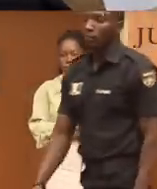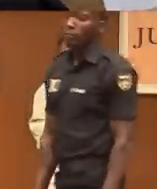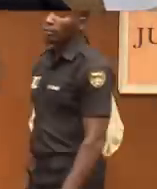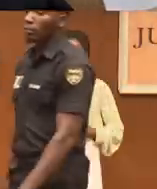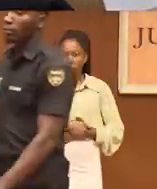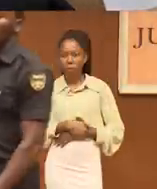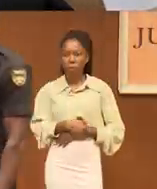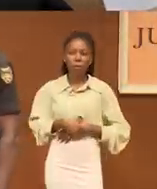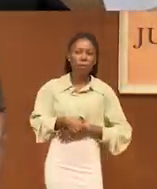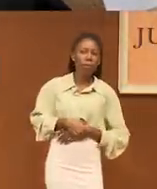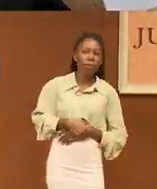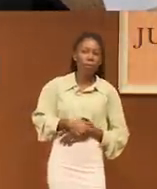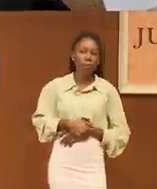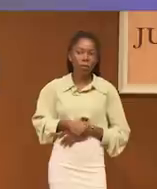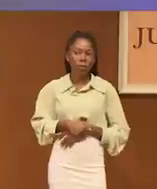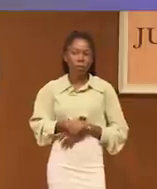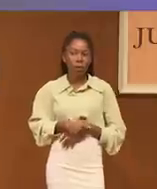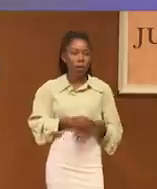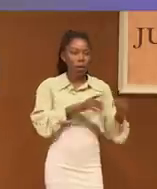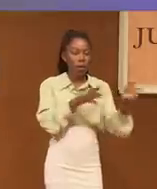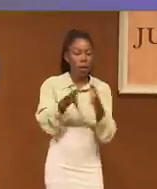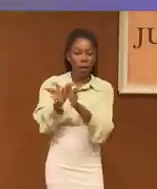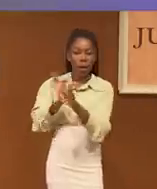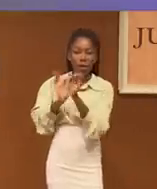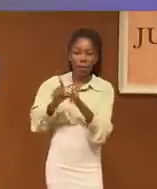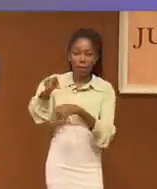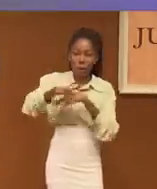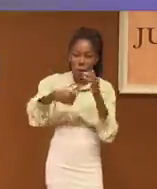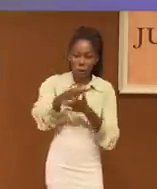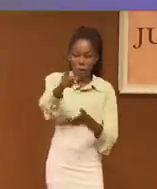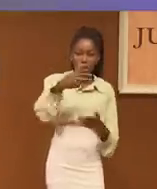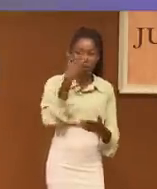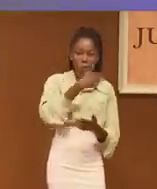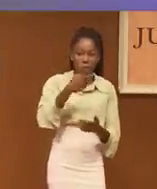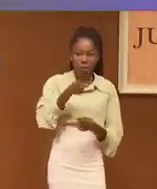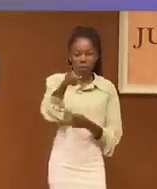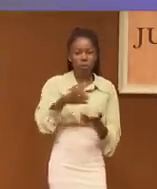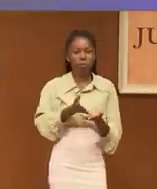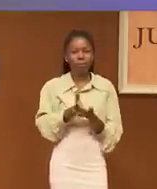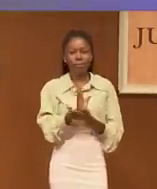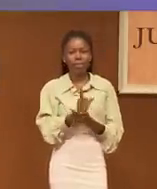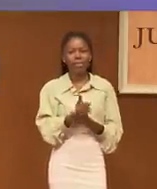Is she stating the correct position? What she said is right. Some are not correct.